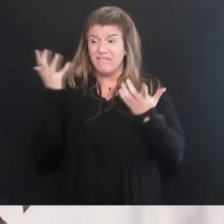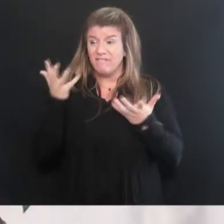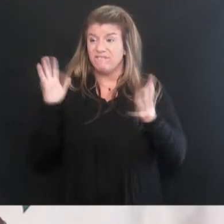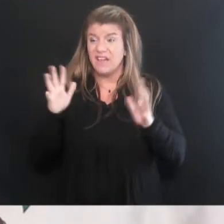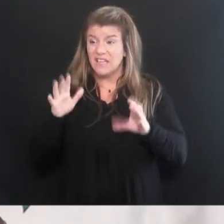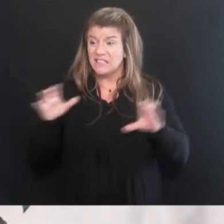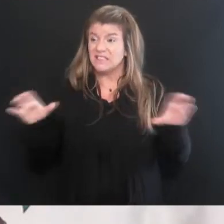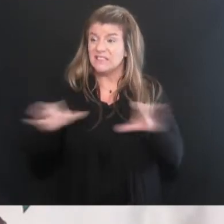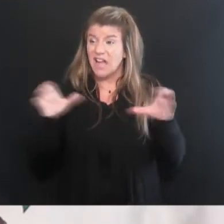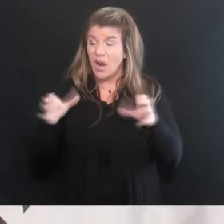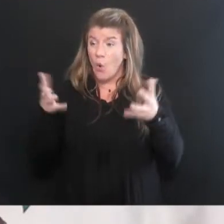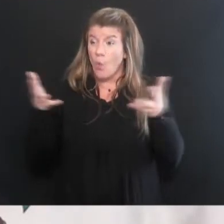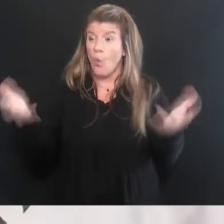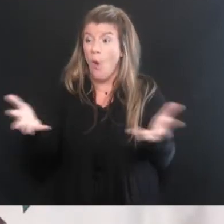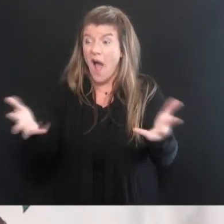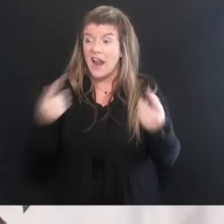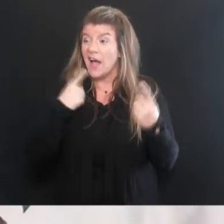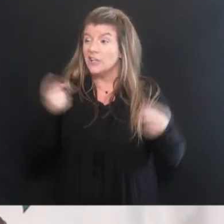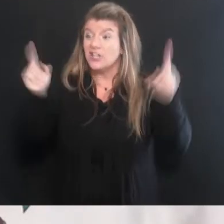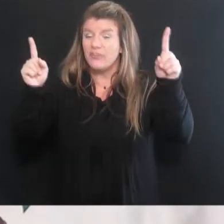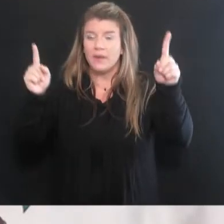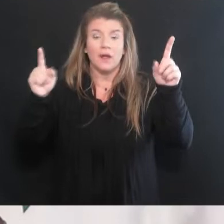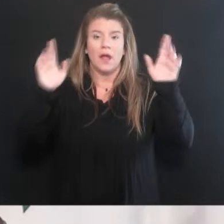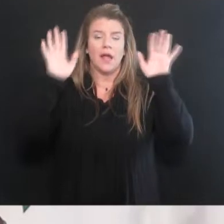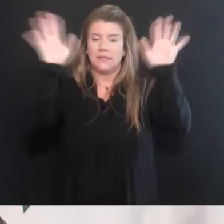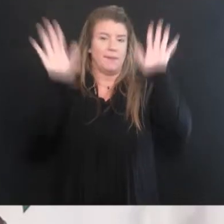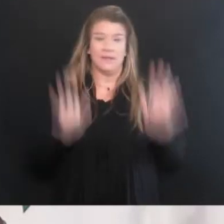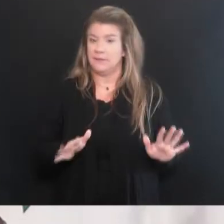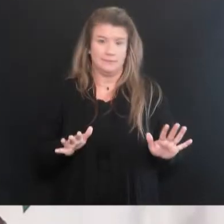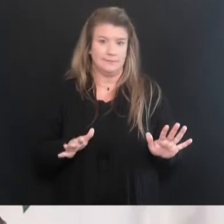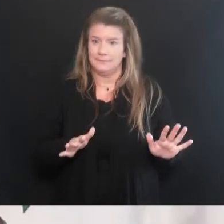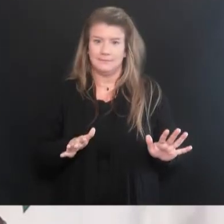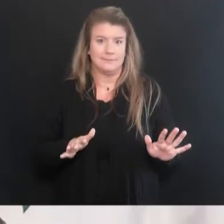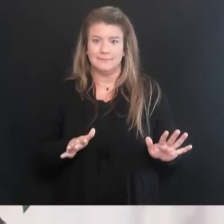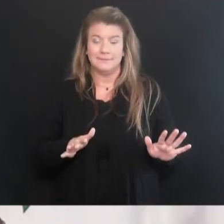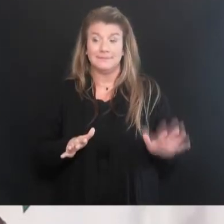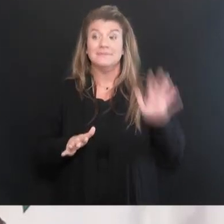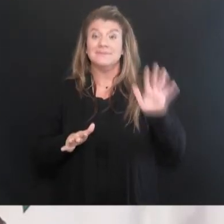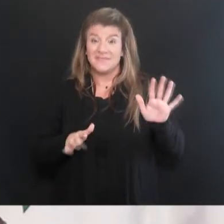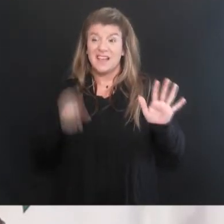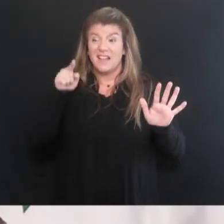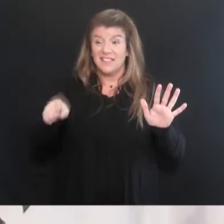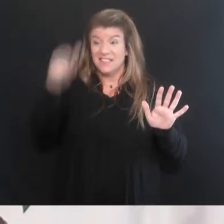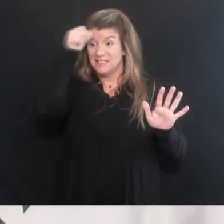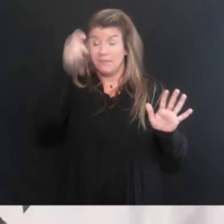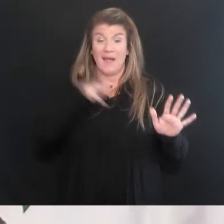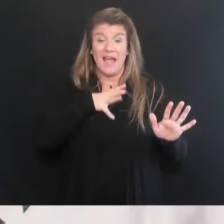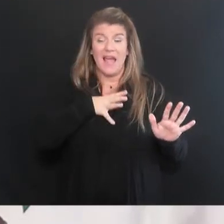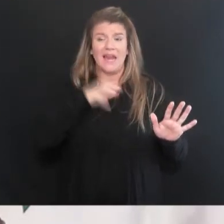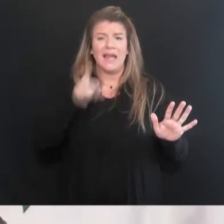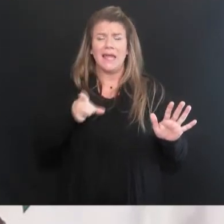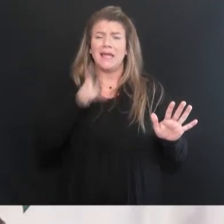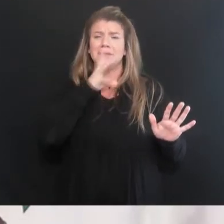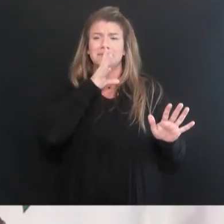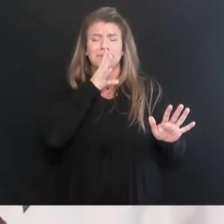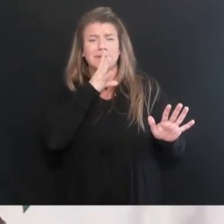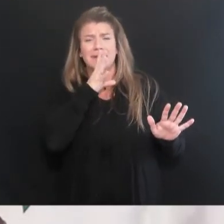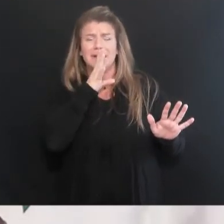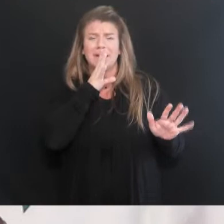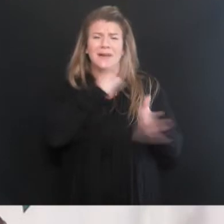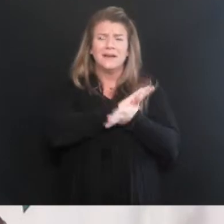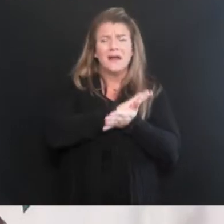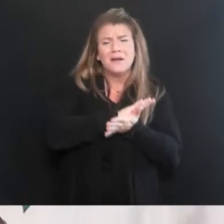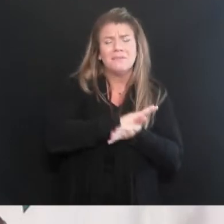and achieved, it's unbelievable. It's totally unbelievable. But this man speaks as eloquently as you could